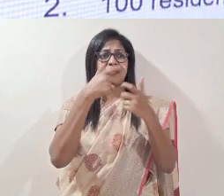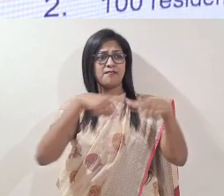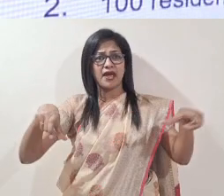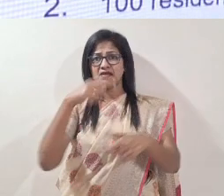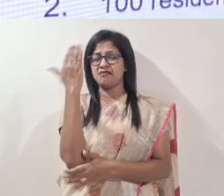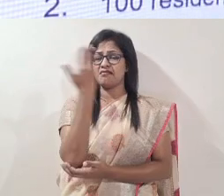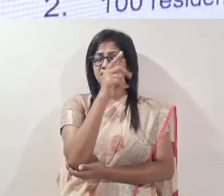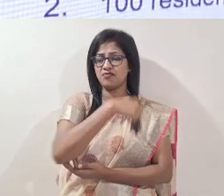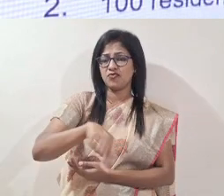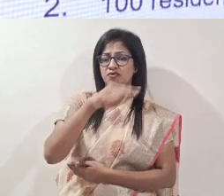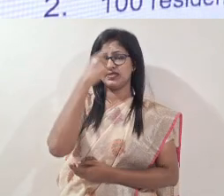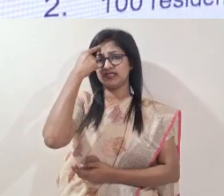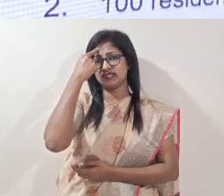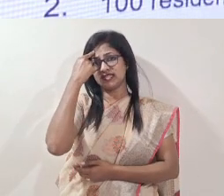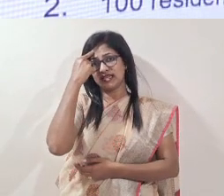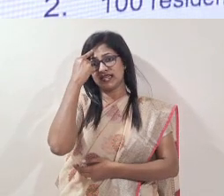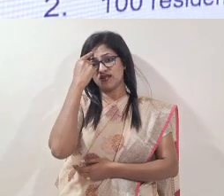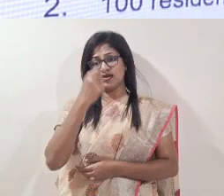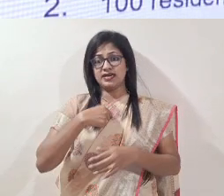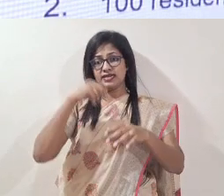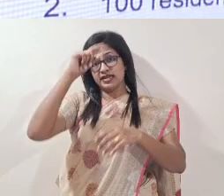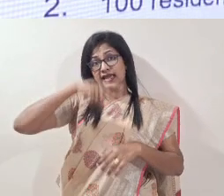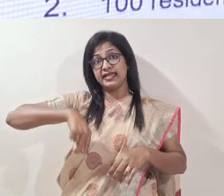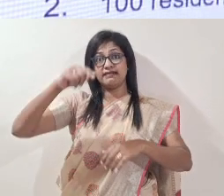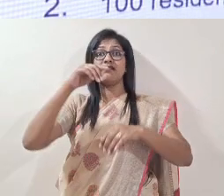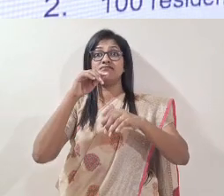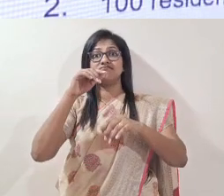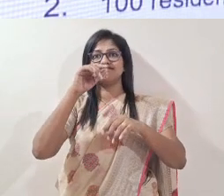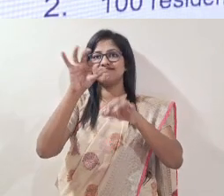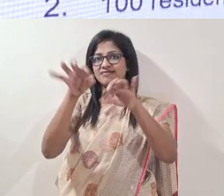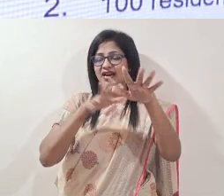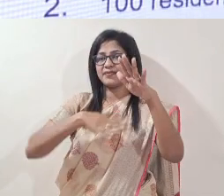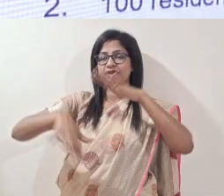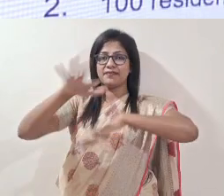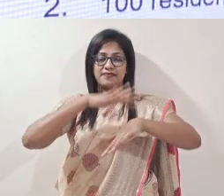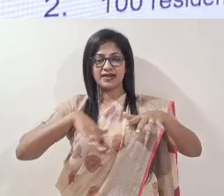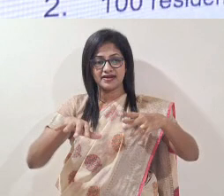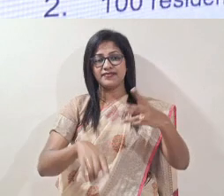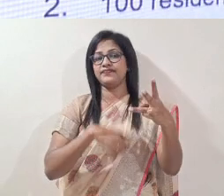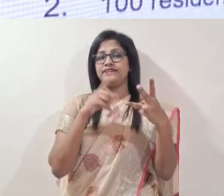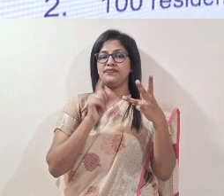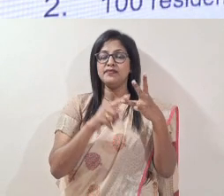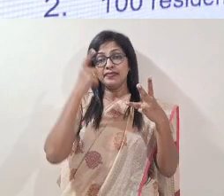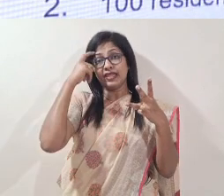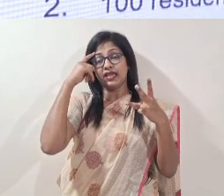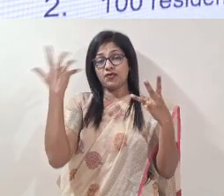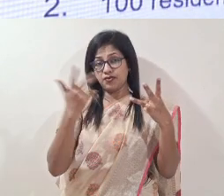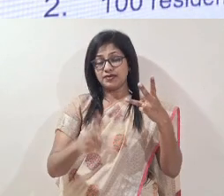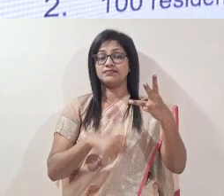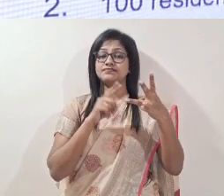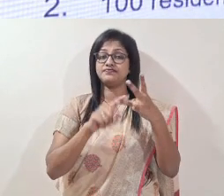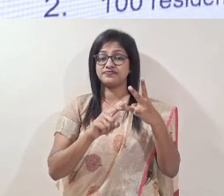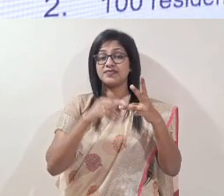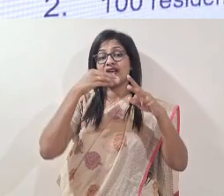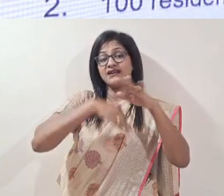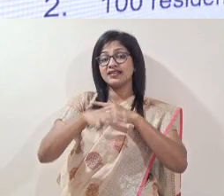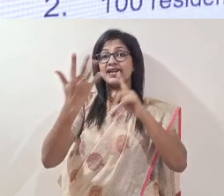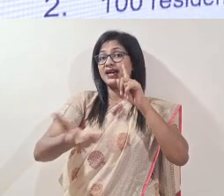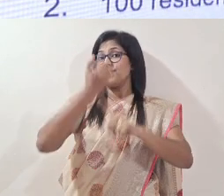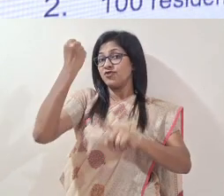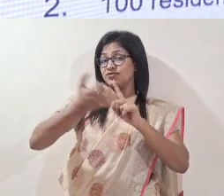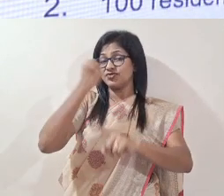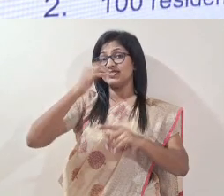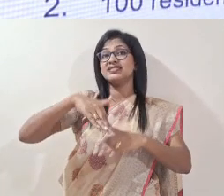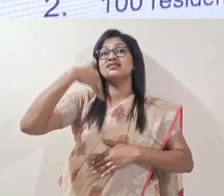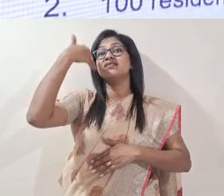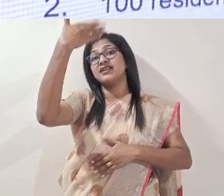design planning process, specifically Indian urban planners? So that we are going to see. And third one is what are the opportunities